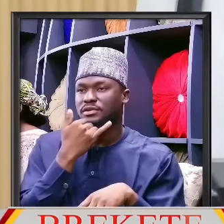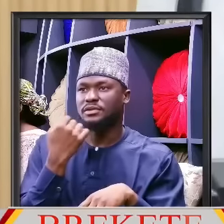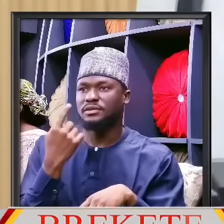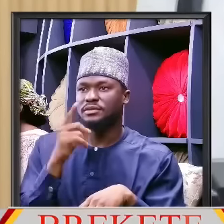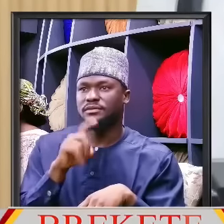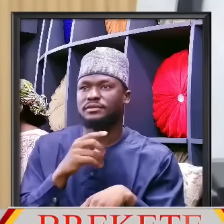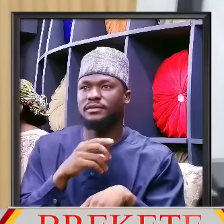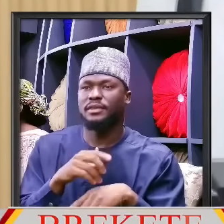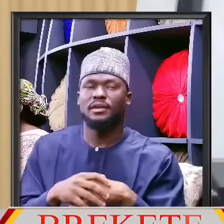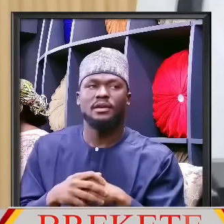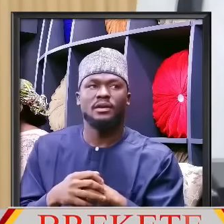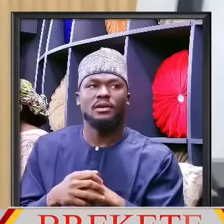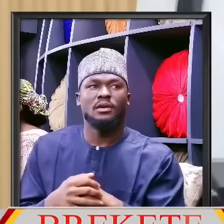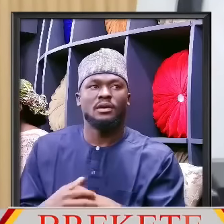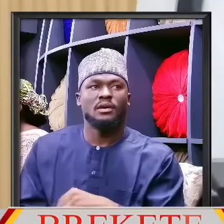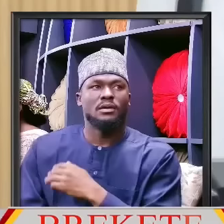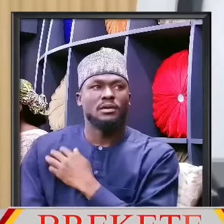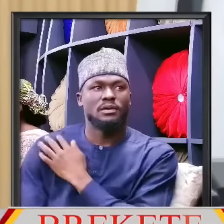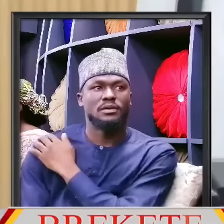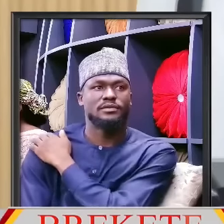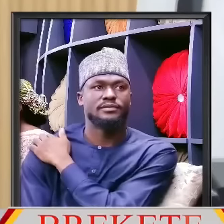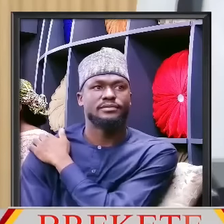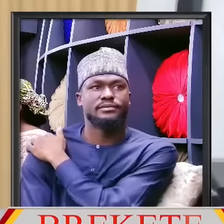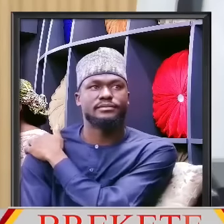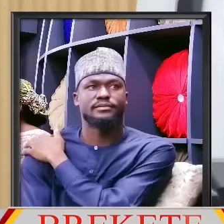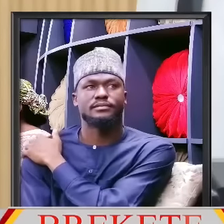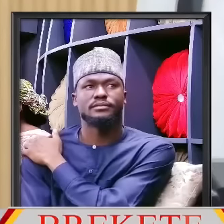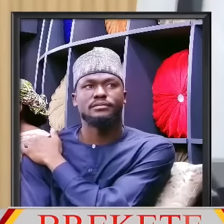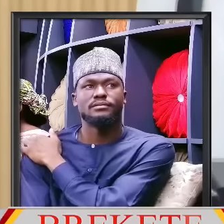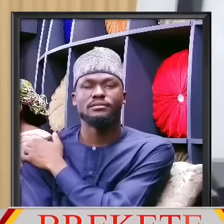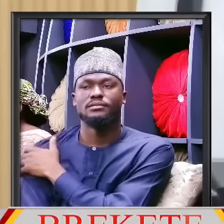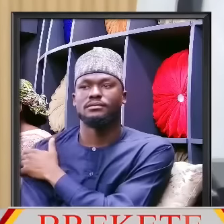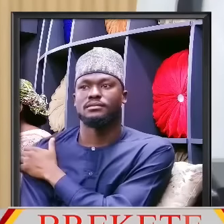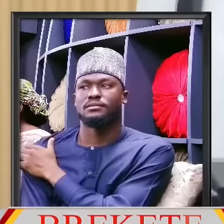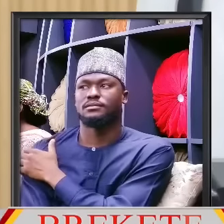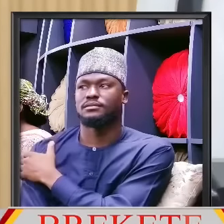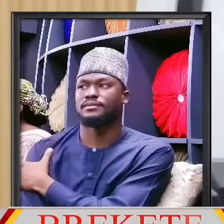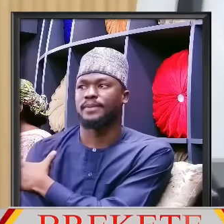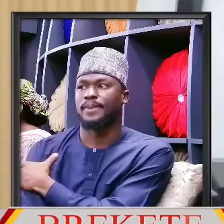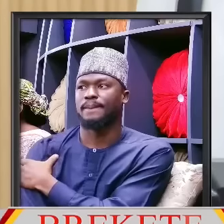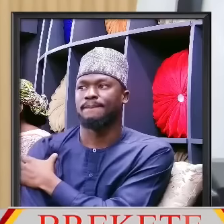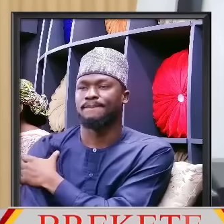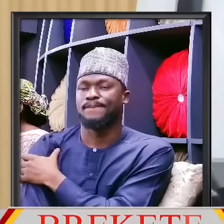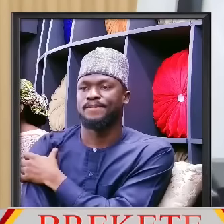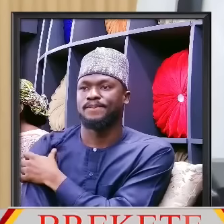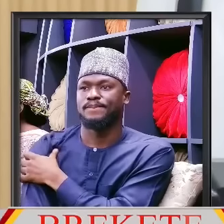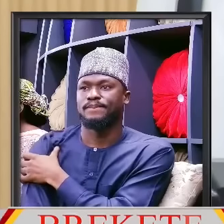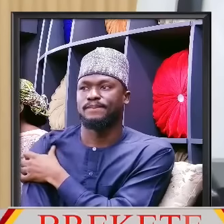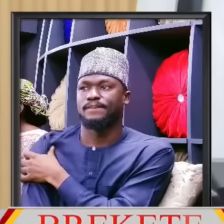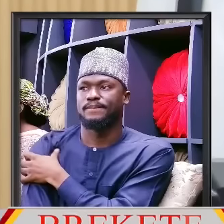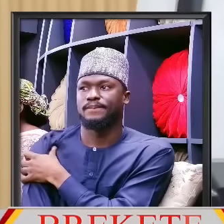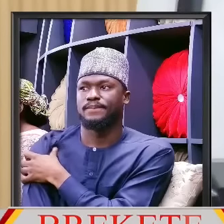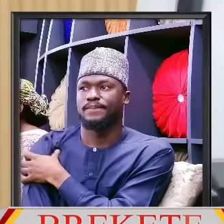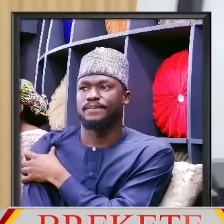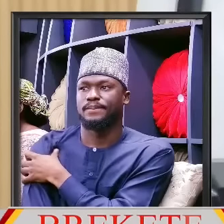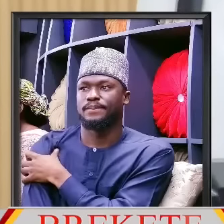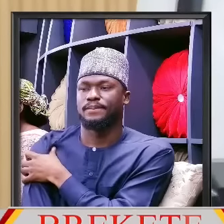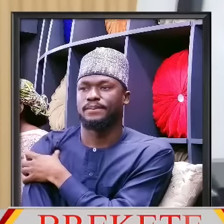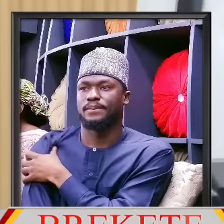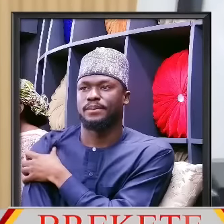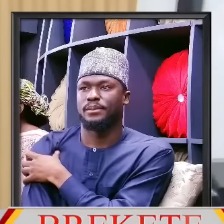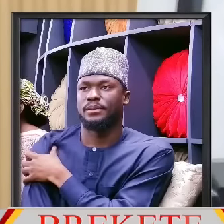understand? And make you not forget, say this woman get recording, audio recording of that they are sitting for our State House